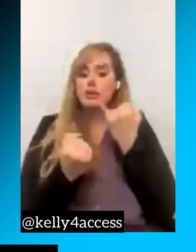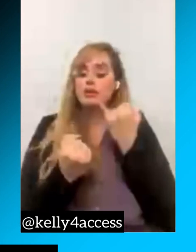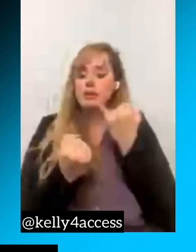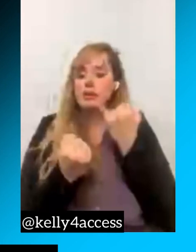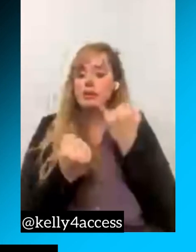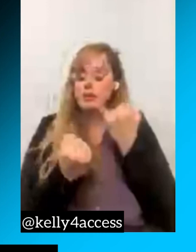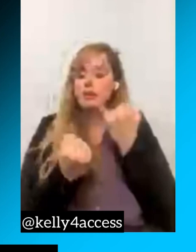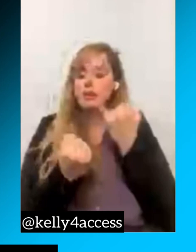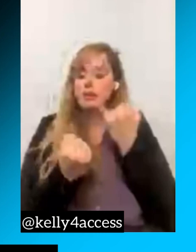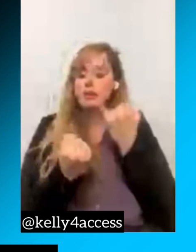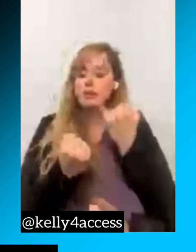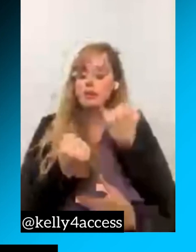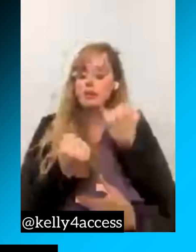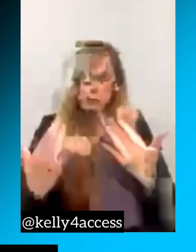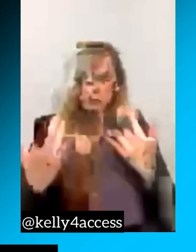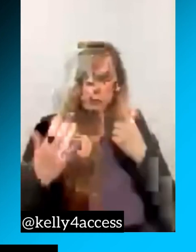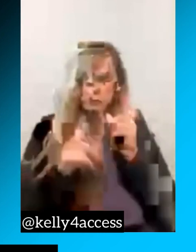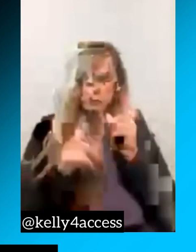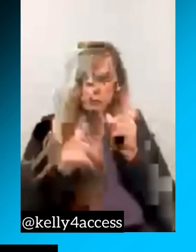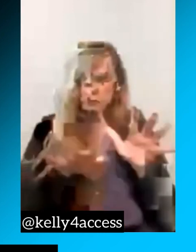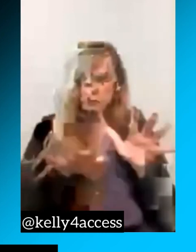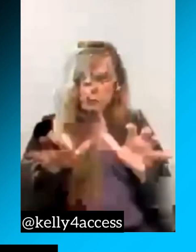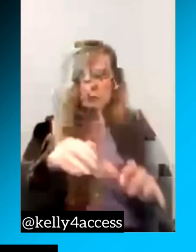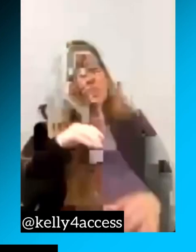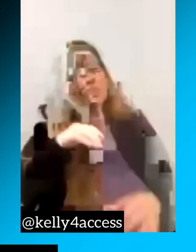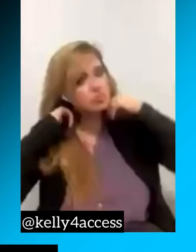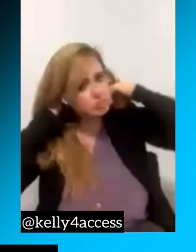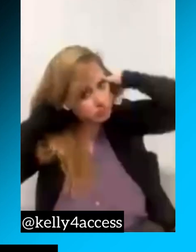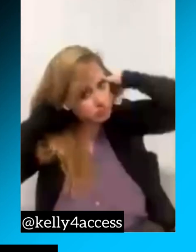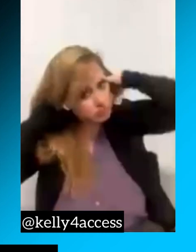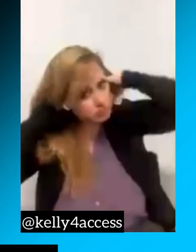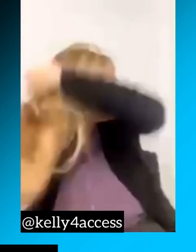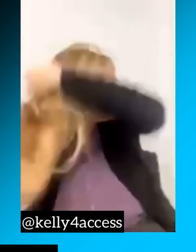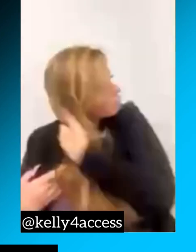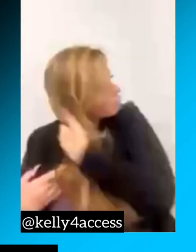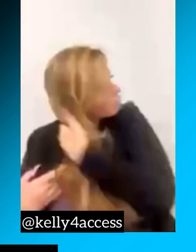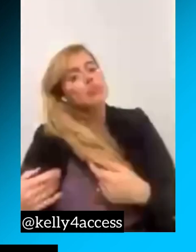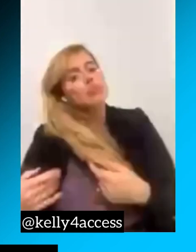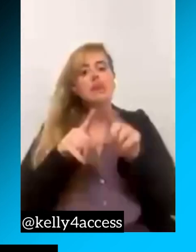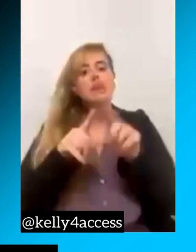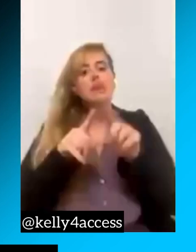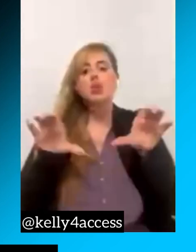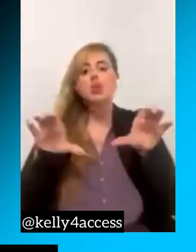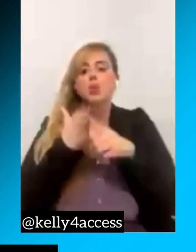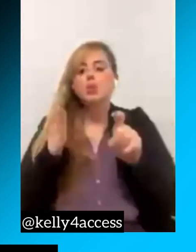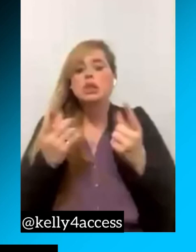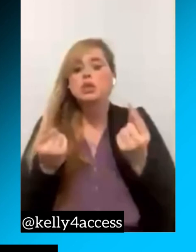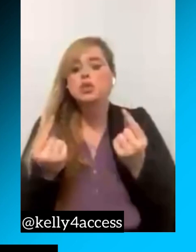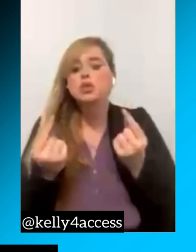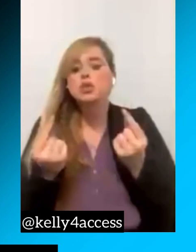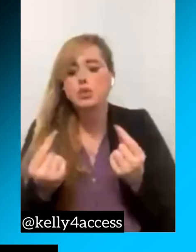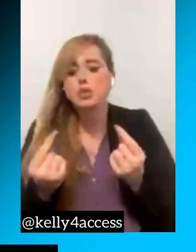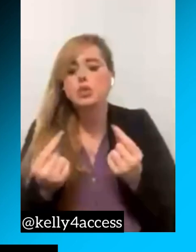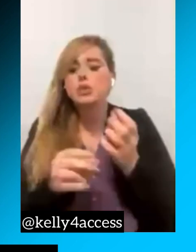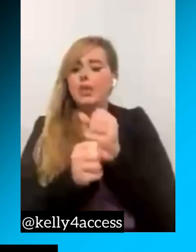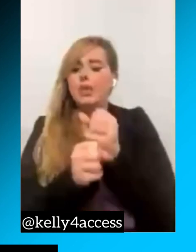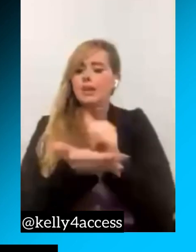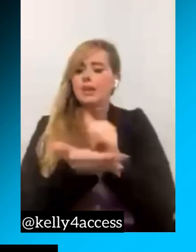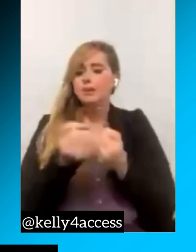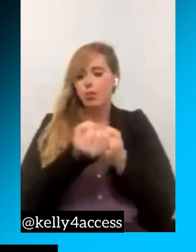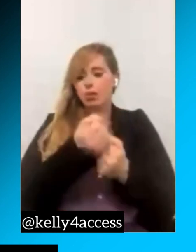okay, I think but yeah, do what you need to do to get the support that you need.